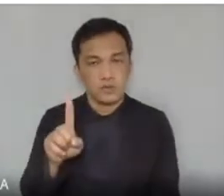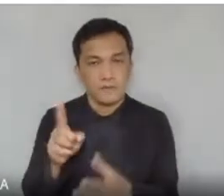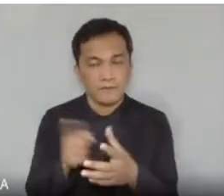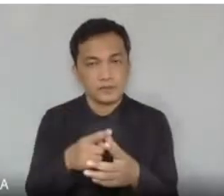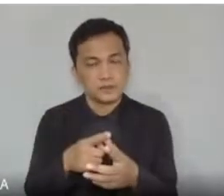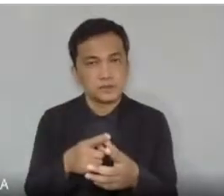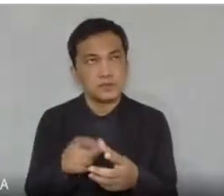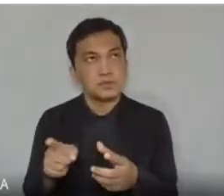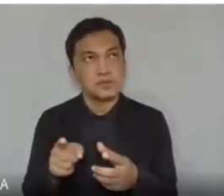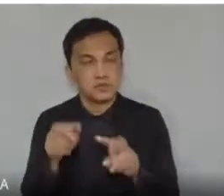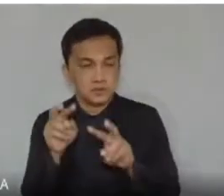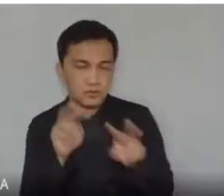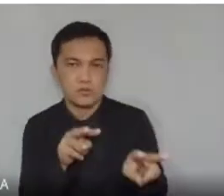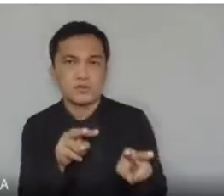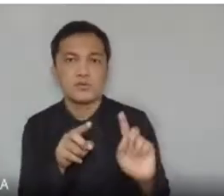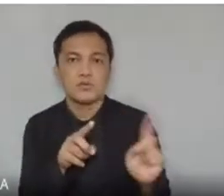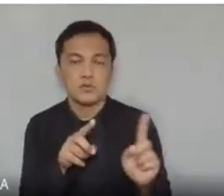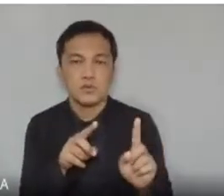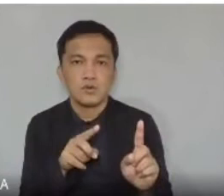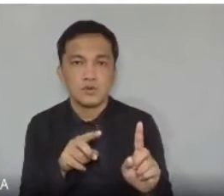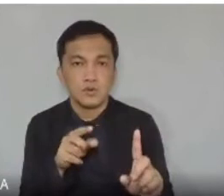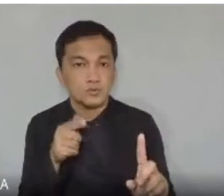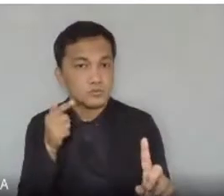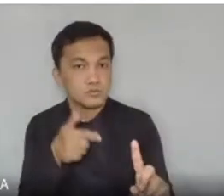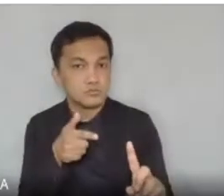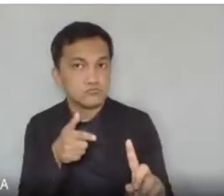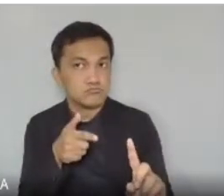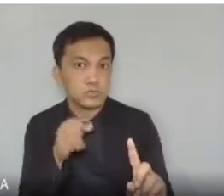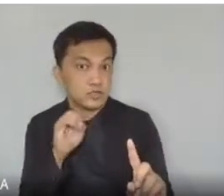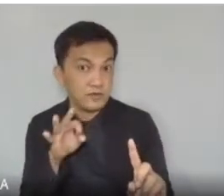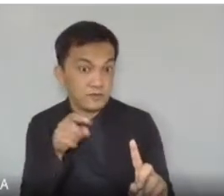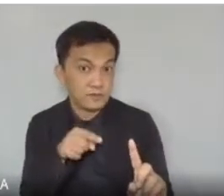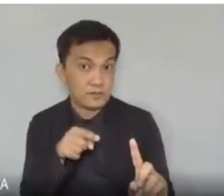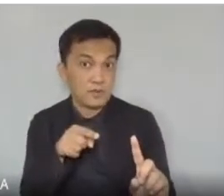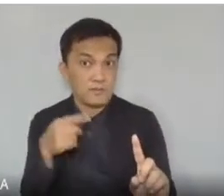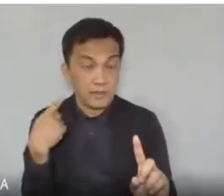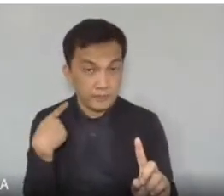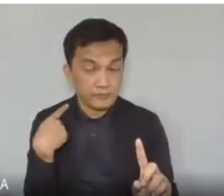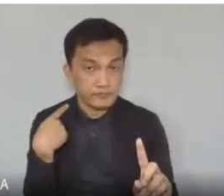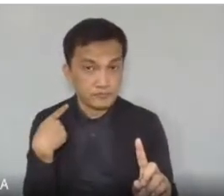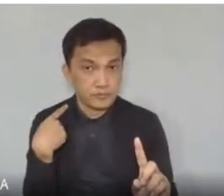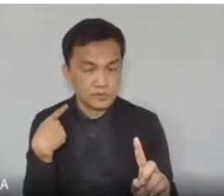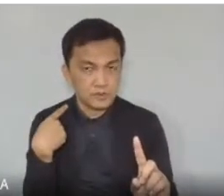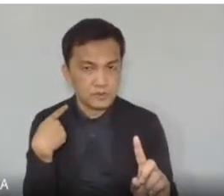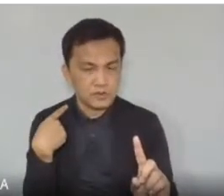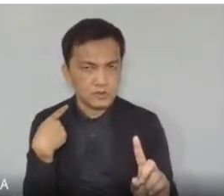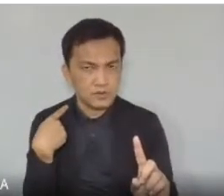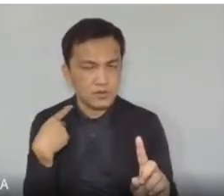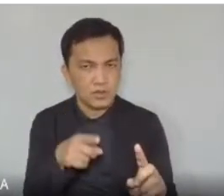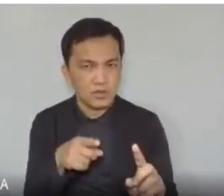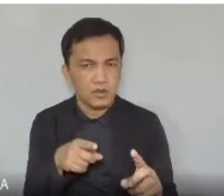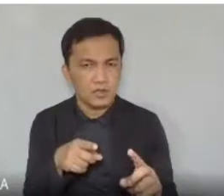equity. Guaranteeing equal access is paramount. Then we